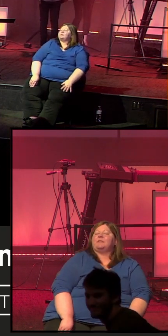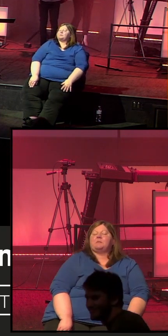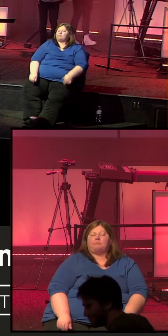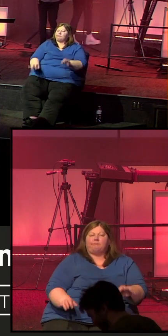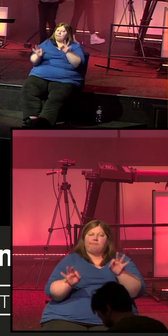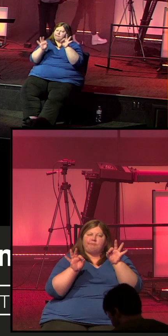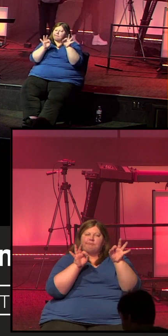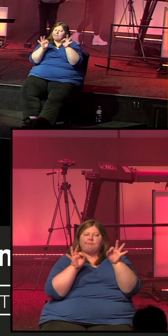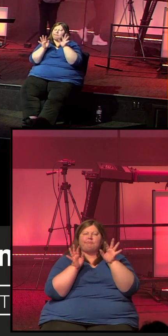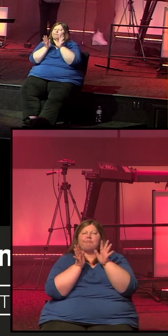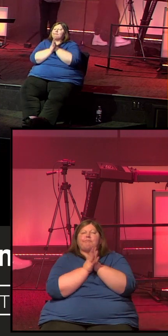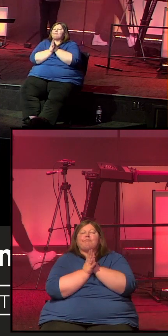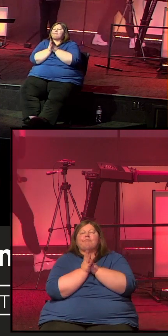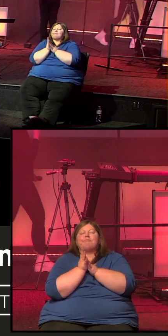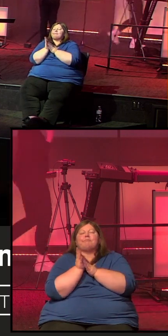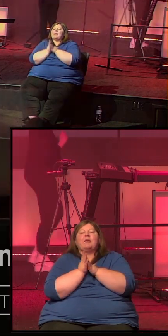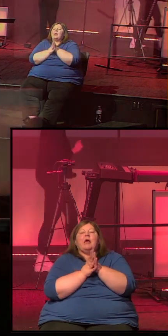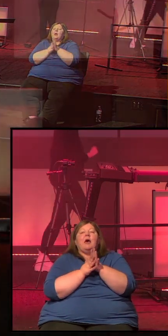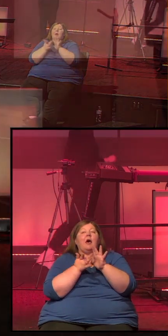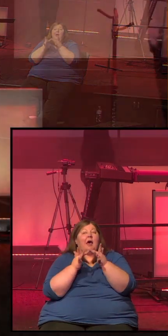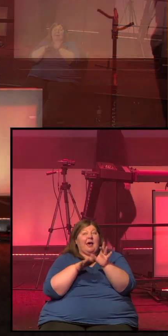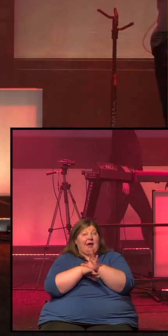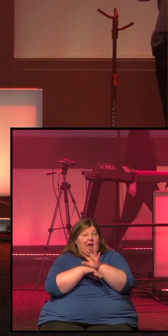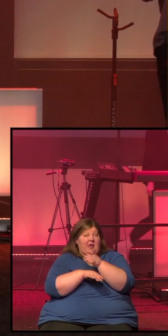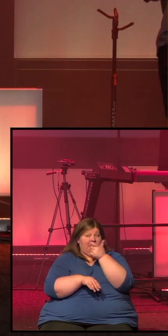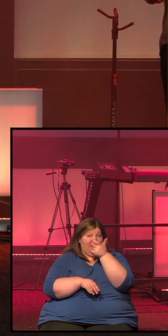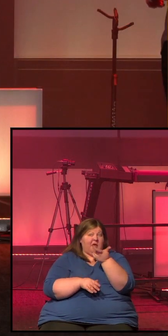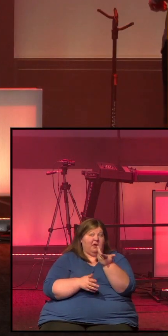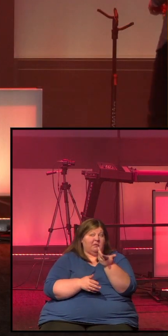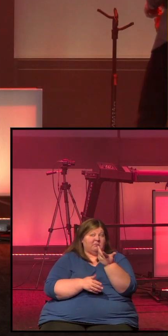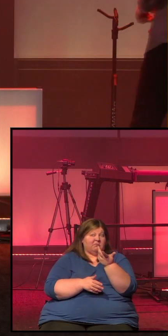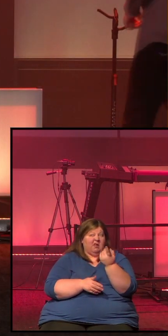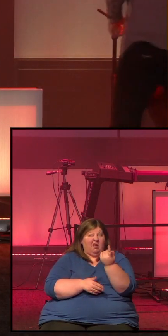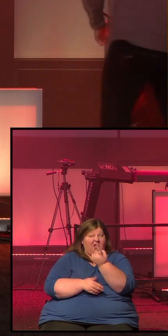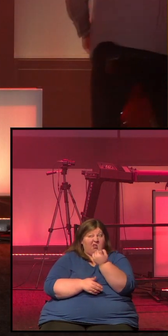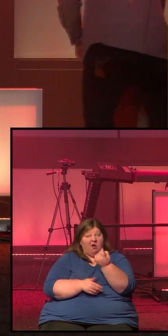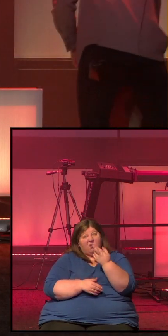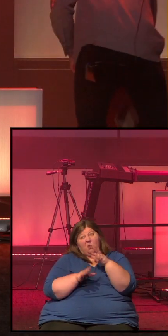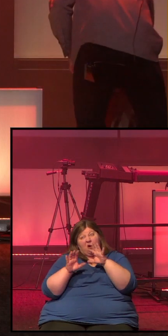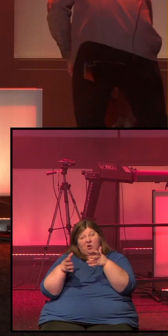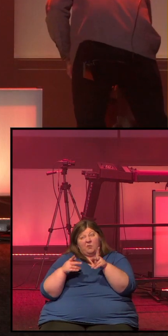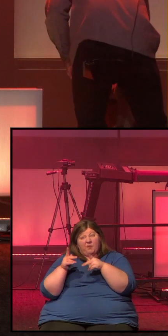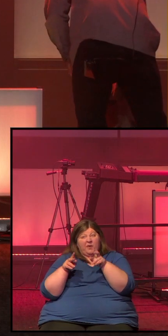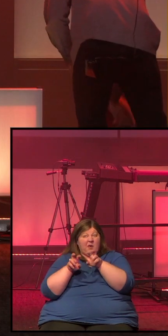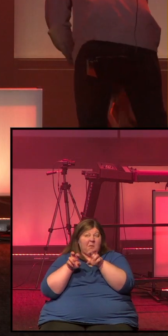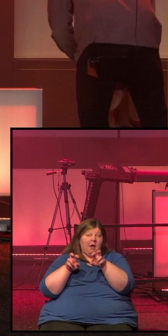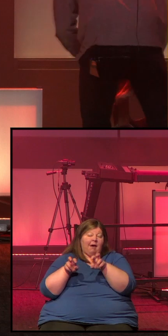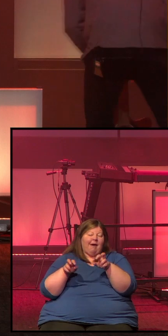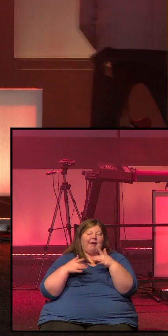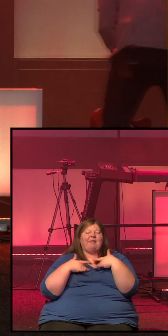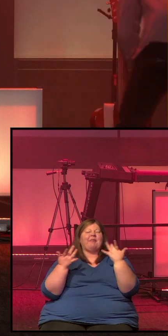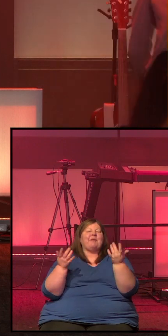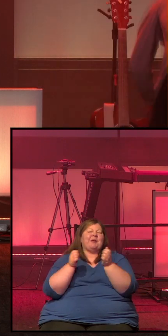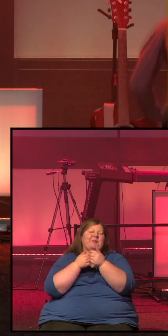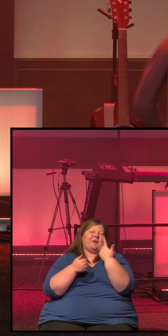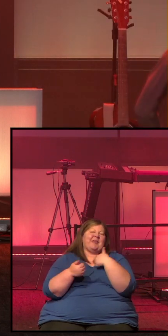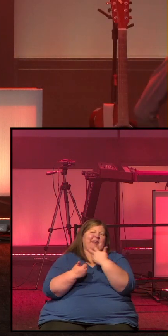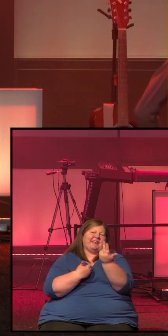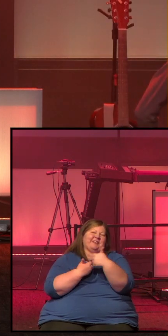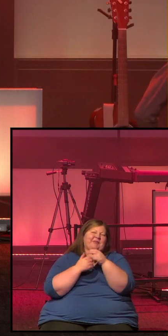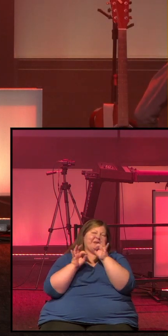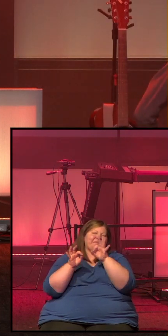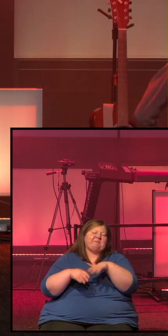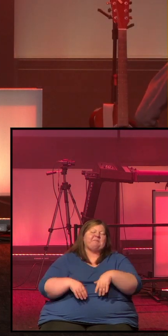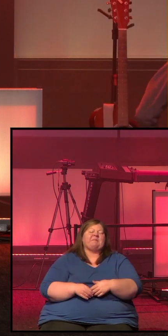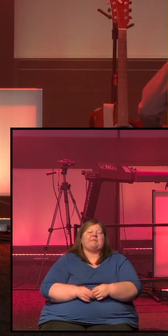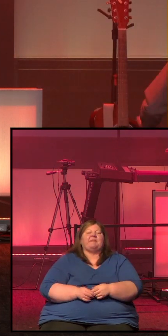Awesome. And if you're watching online with us as well, whether you're watching by yourself or you're watching with a group of people, we're thrilled that you joined in with us as